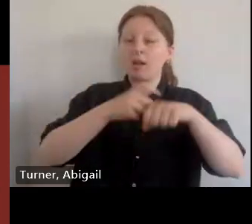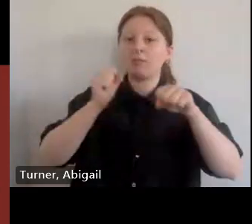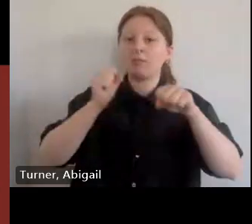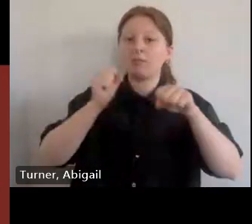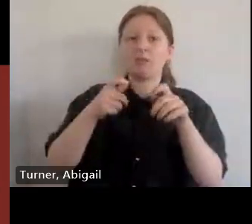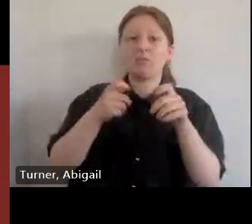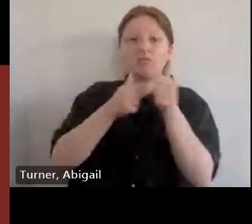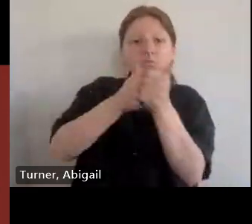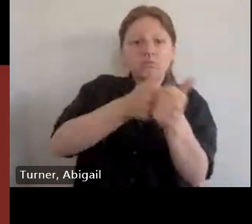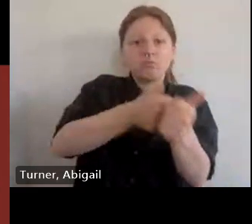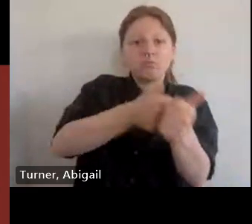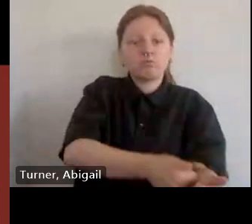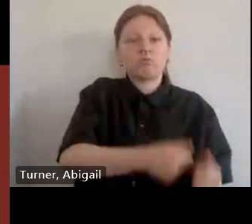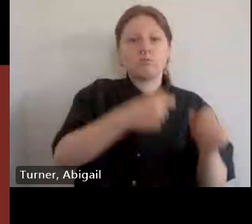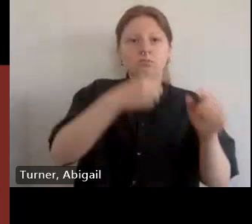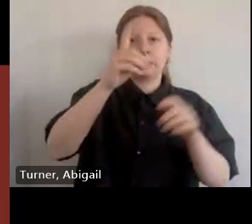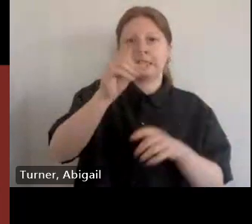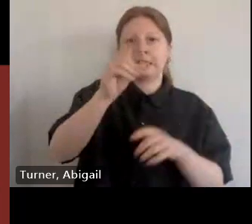the Chesapeake Bay.